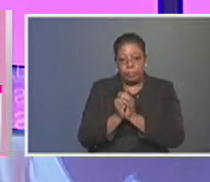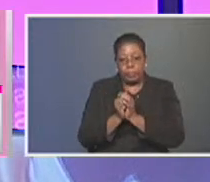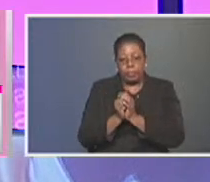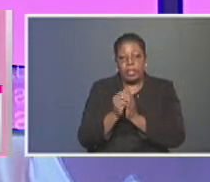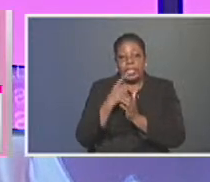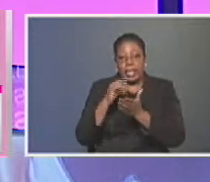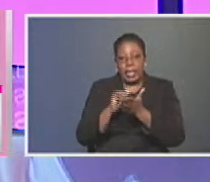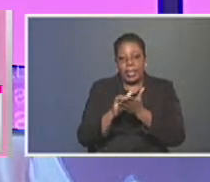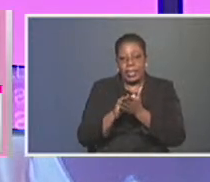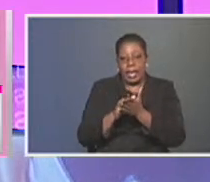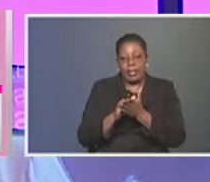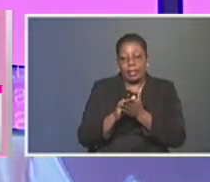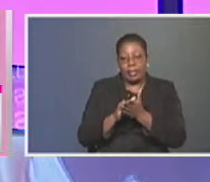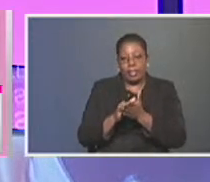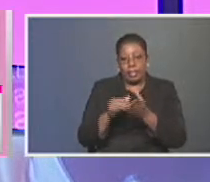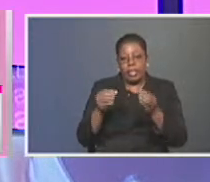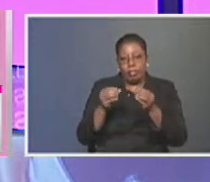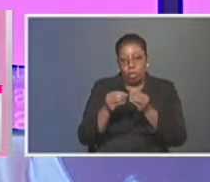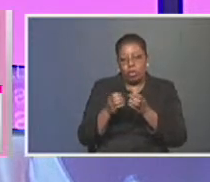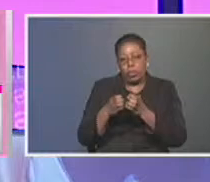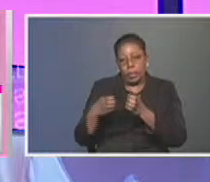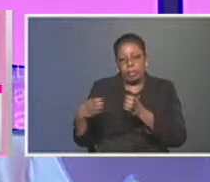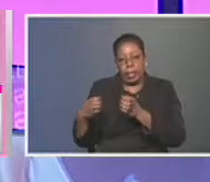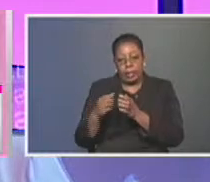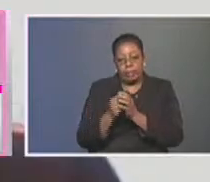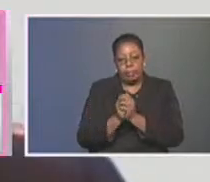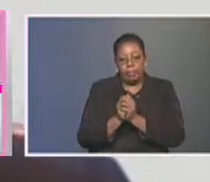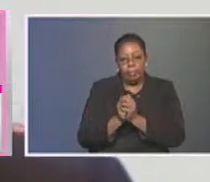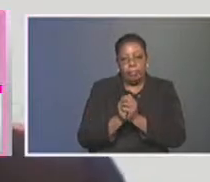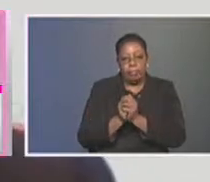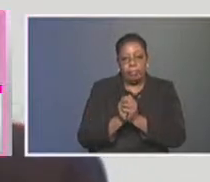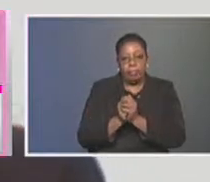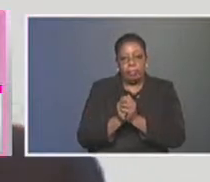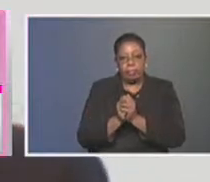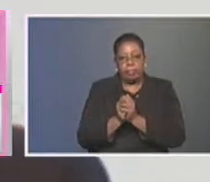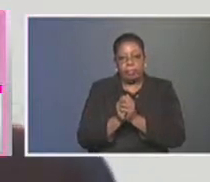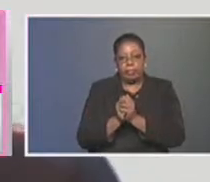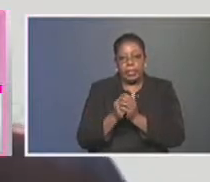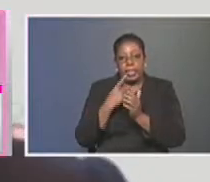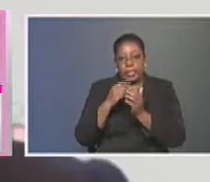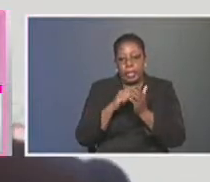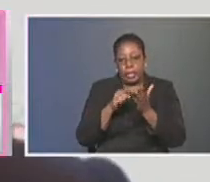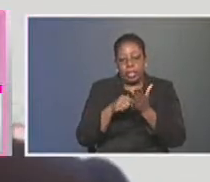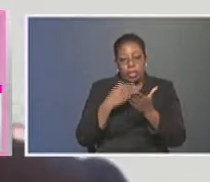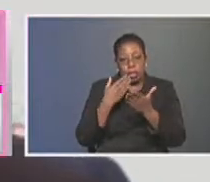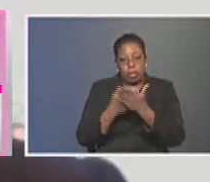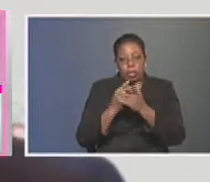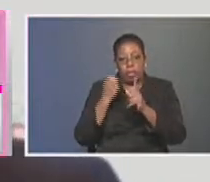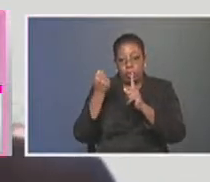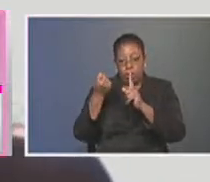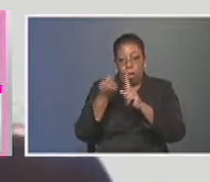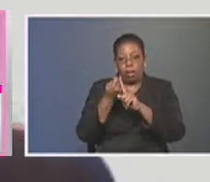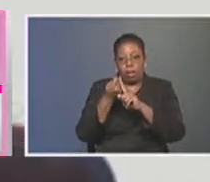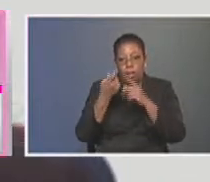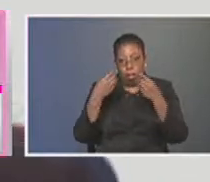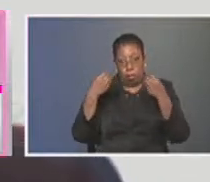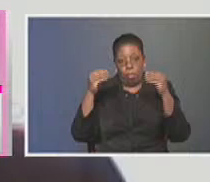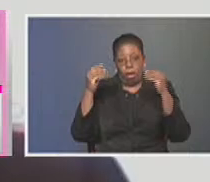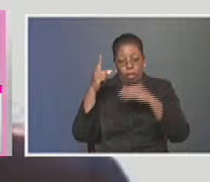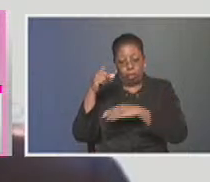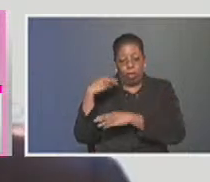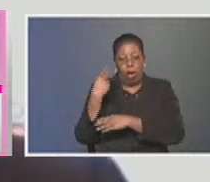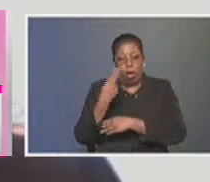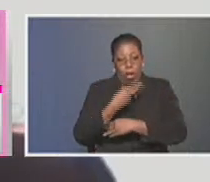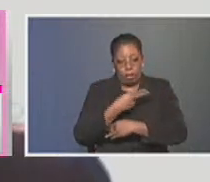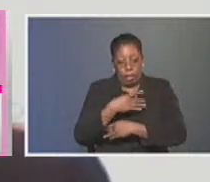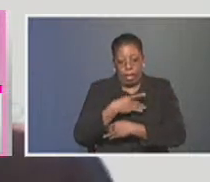there is room for expansion. This is a good target market for us. It's a high-end market. And I